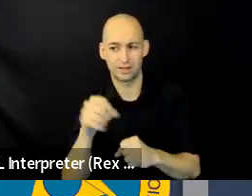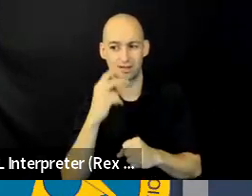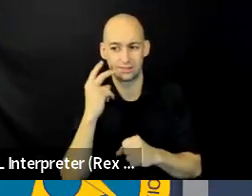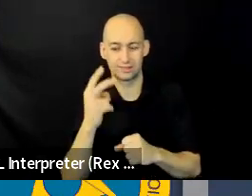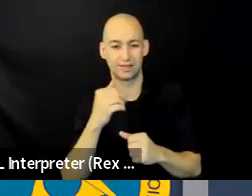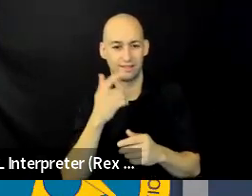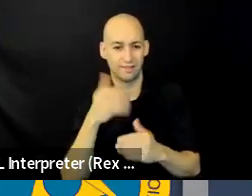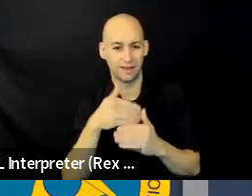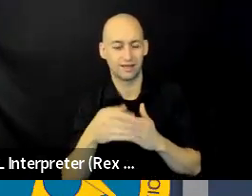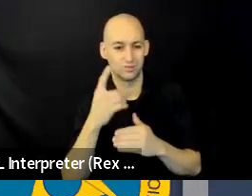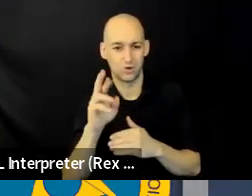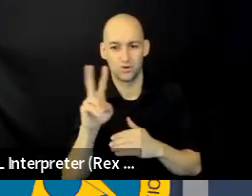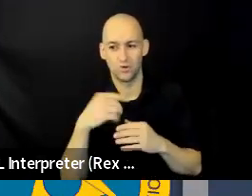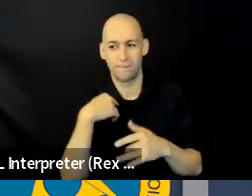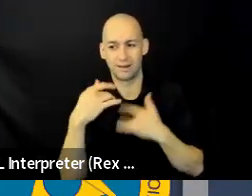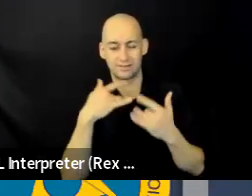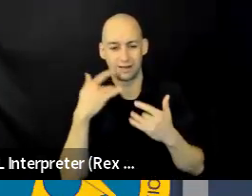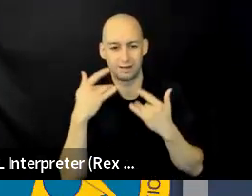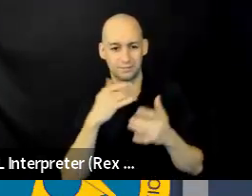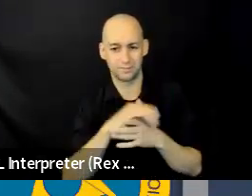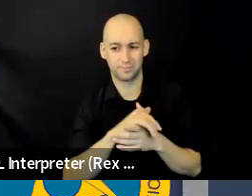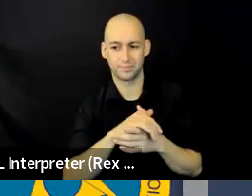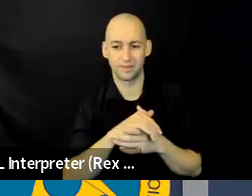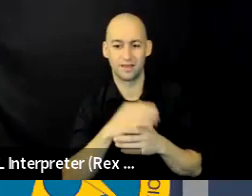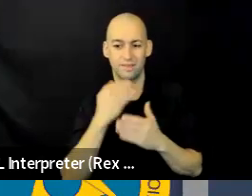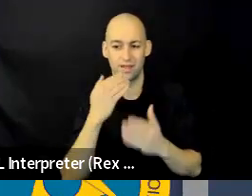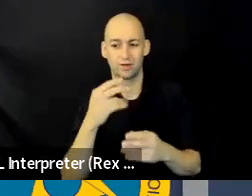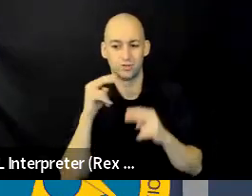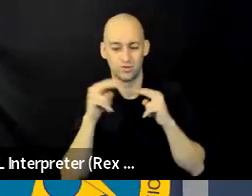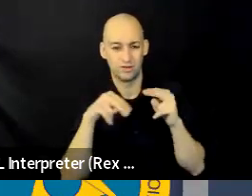excited. Thank you very much. Thank you, Supervisor.